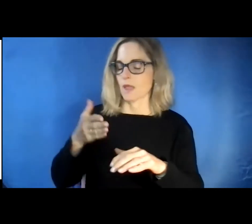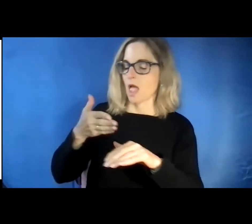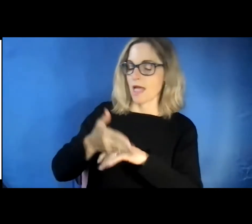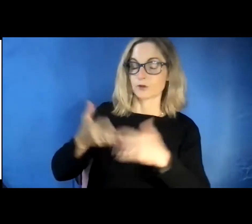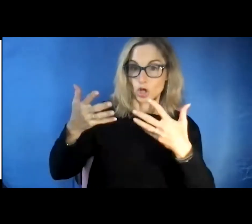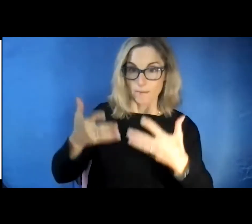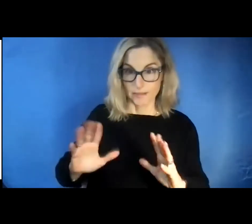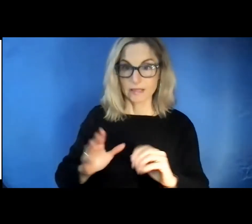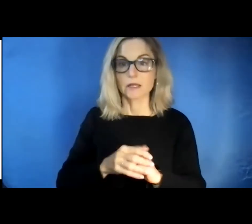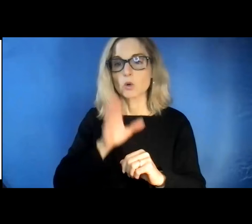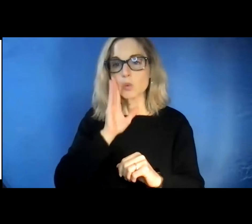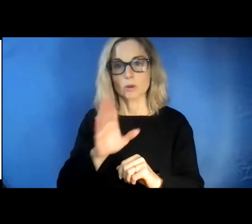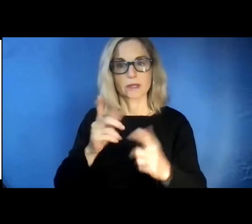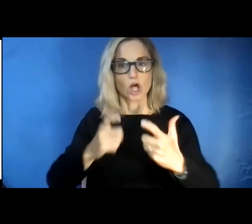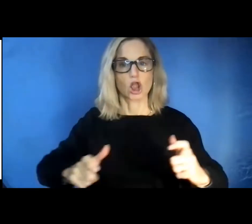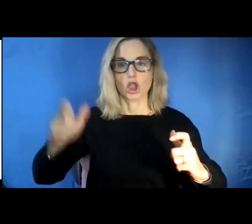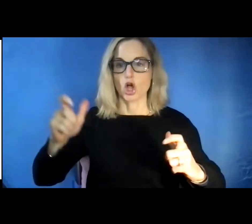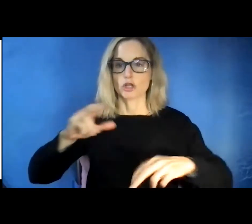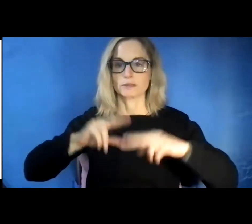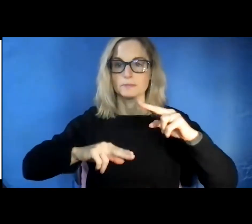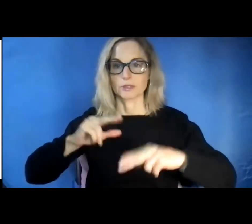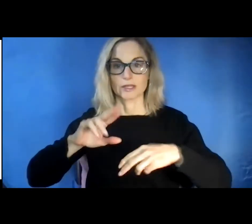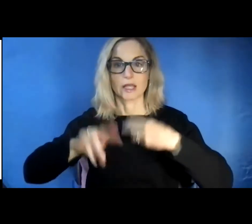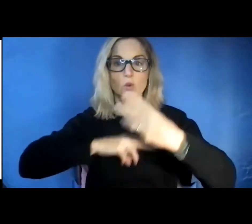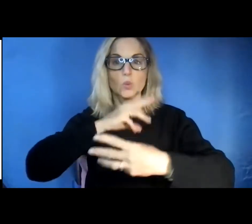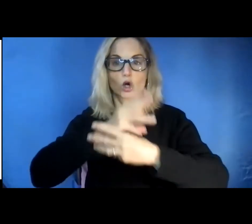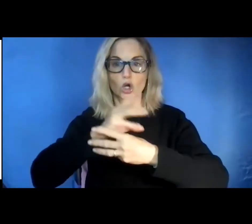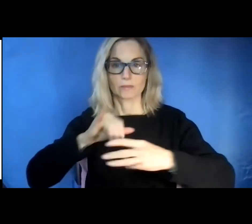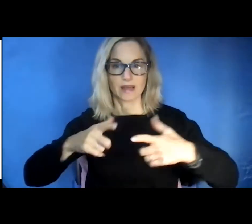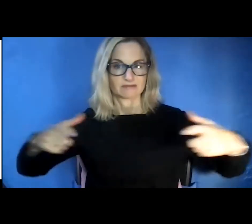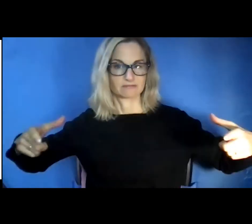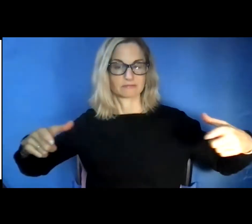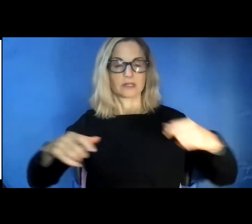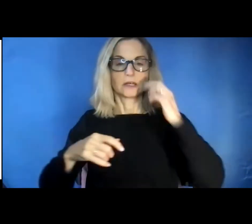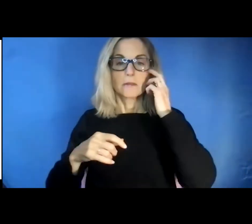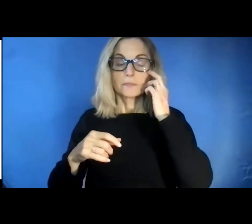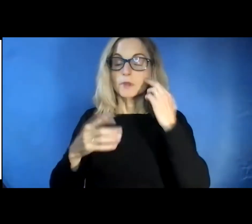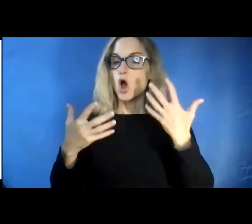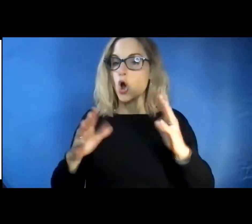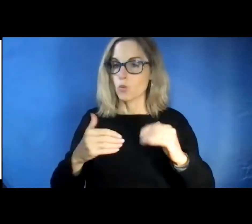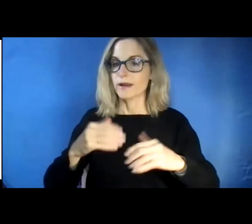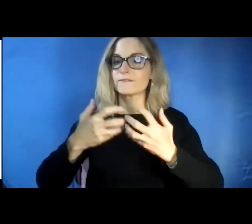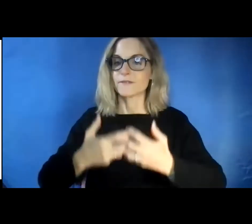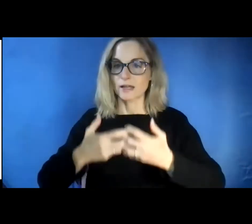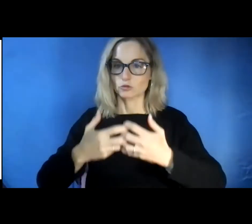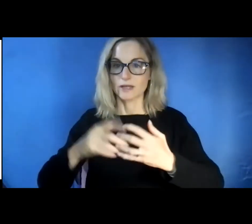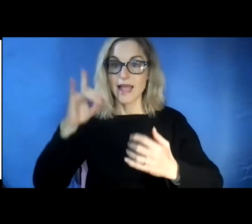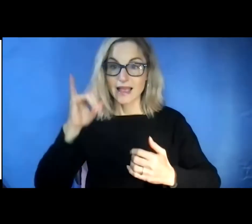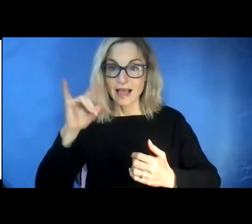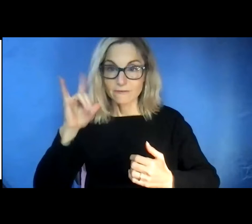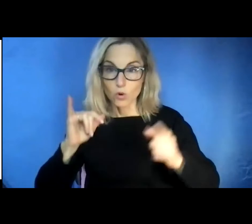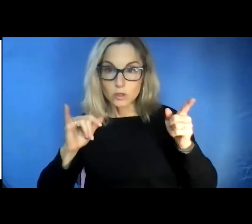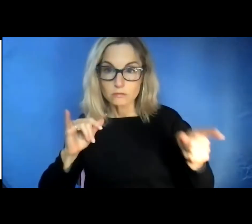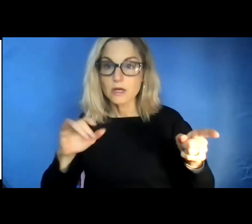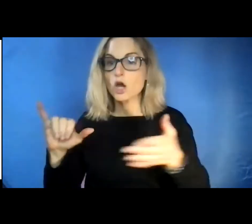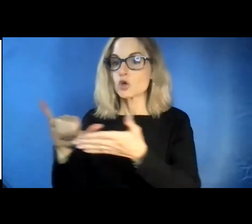expected to be the largest building in the world by footprint. And while Tesla already has factories in California and New York, this is the first one